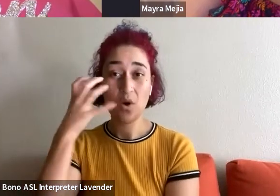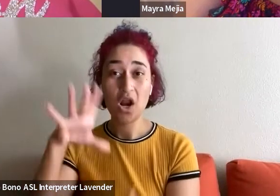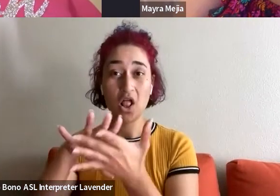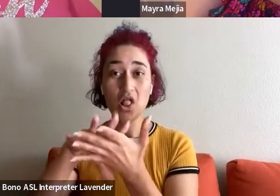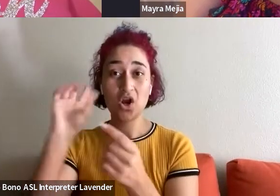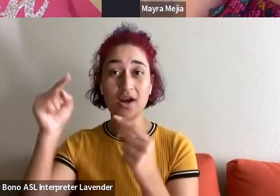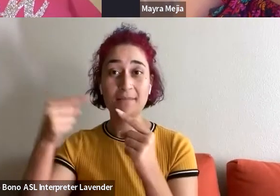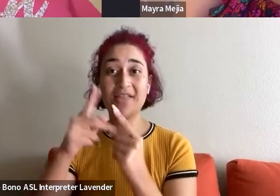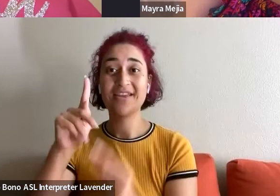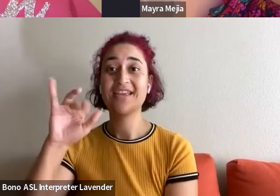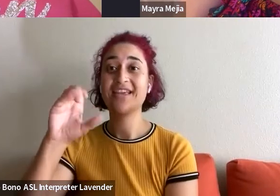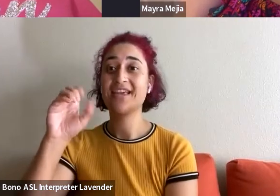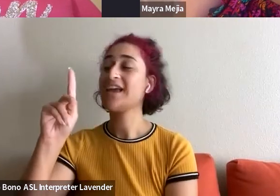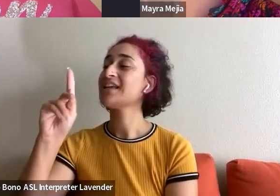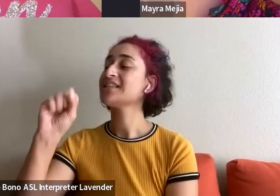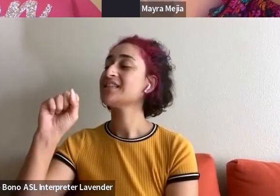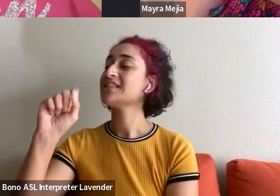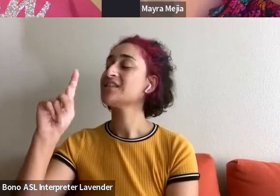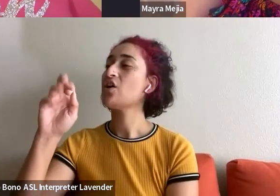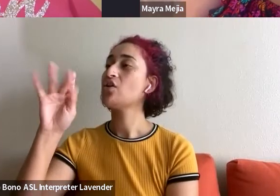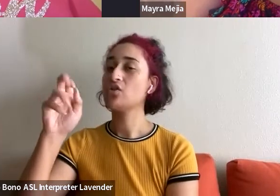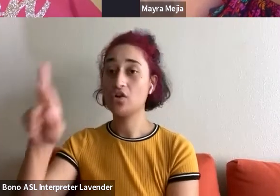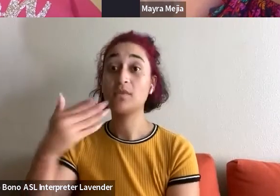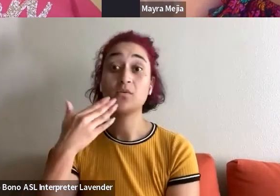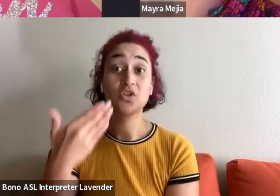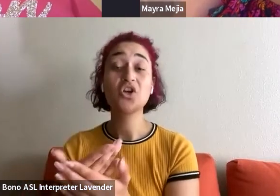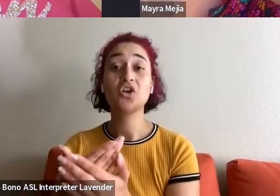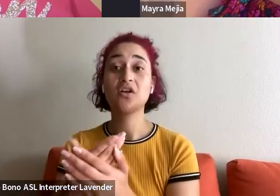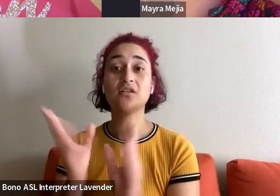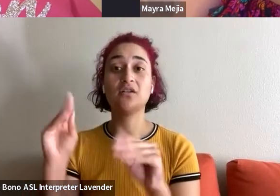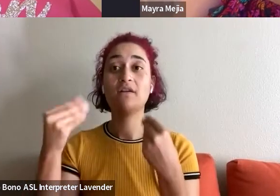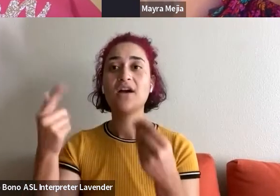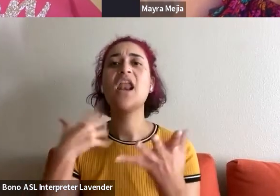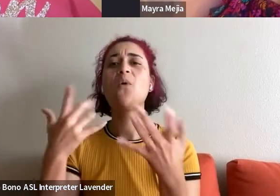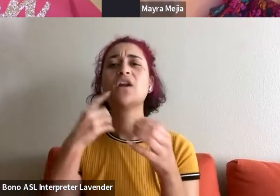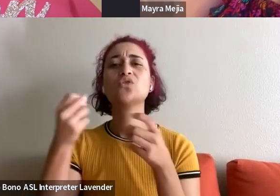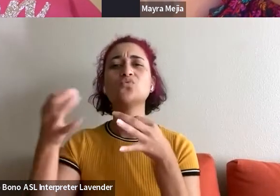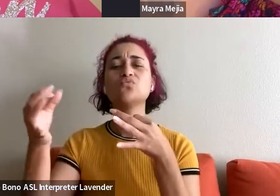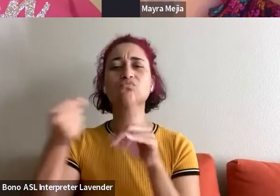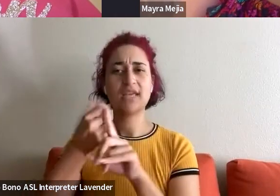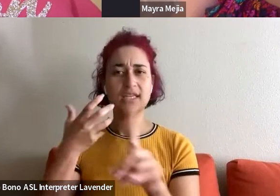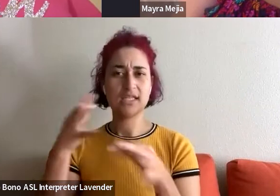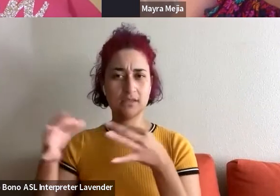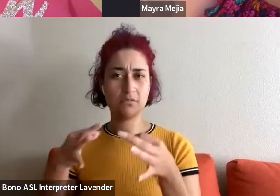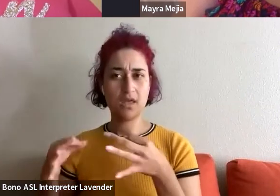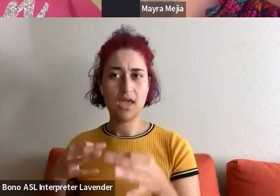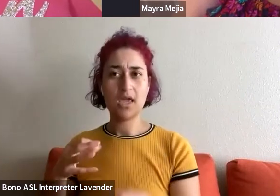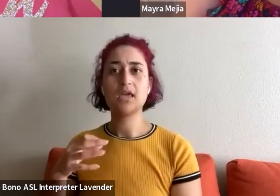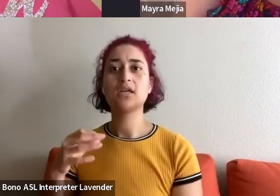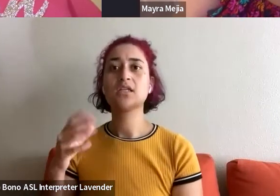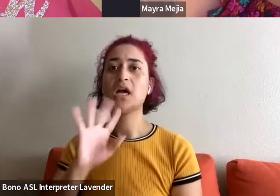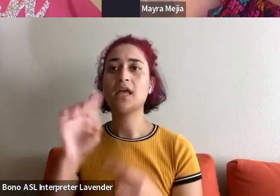me, but that was a good call out. And I also wanted to explain, Mayra was talking about affiliate